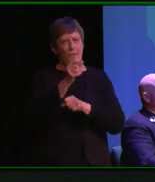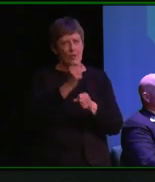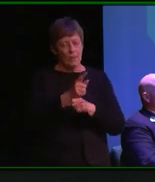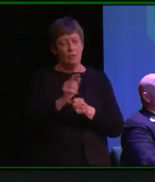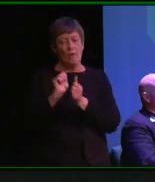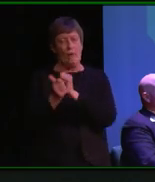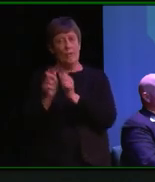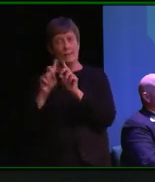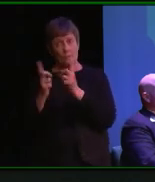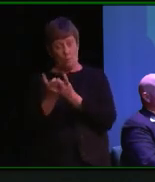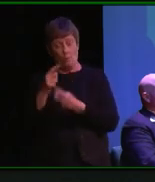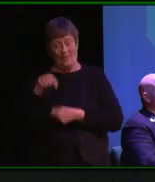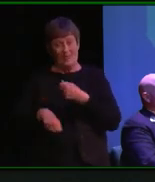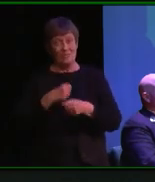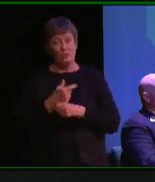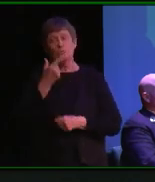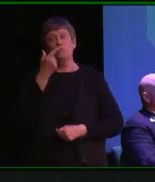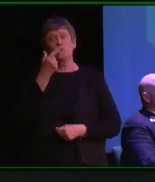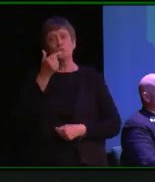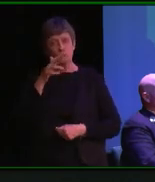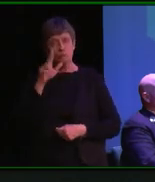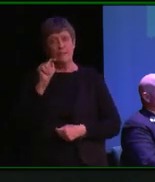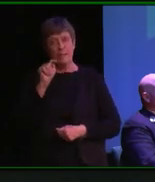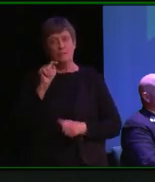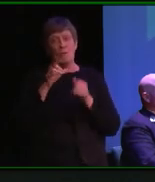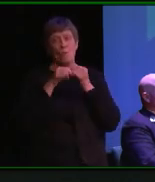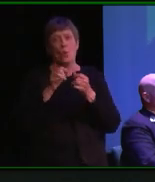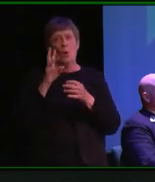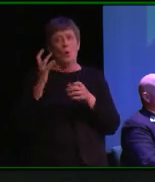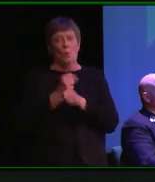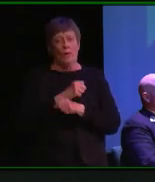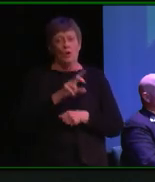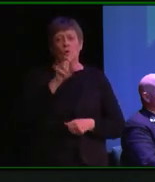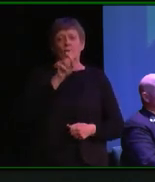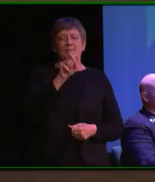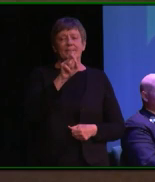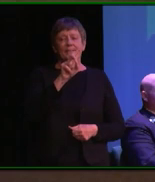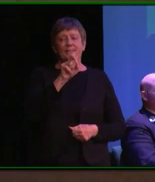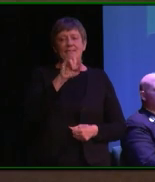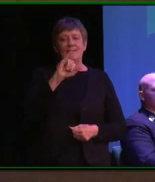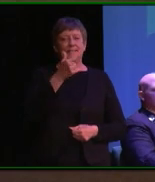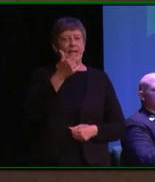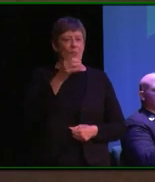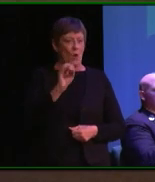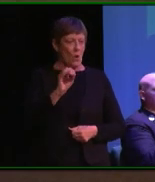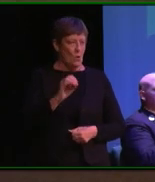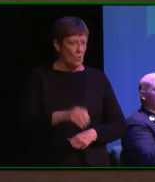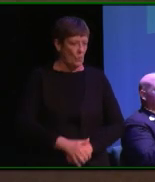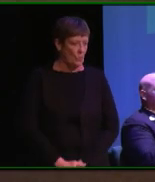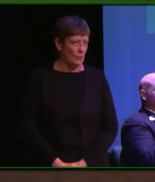year's Grit Award winner is Diego Euclidis.